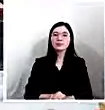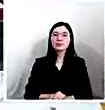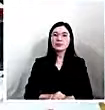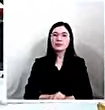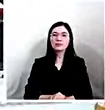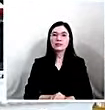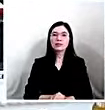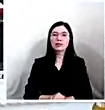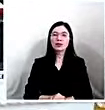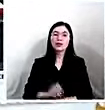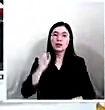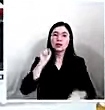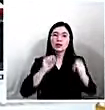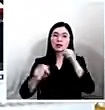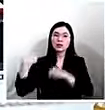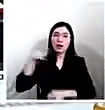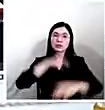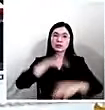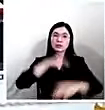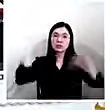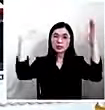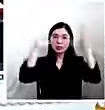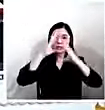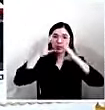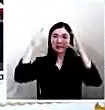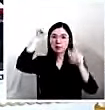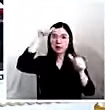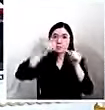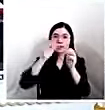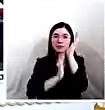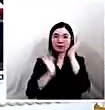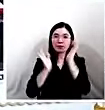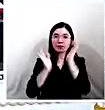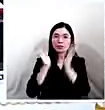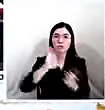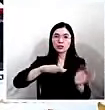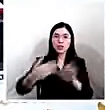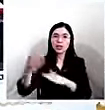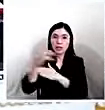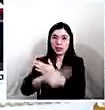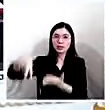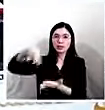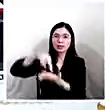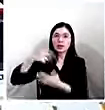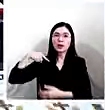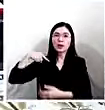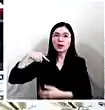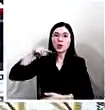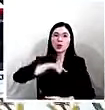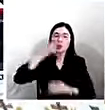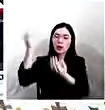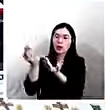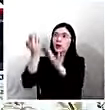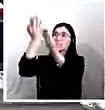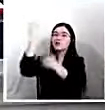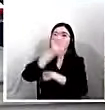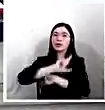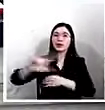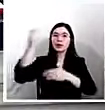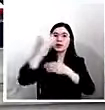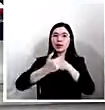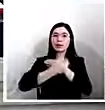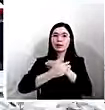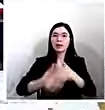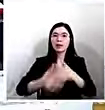again. Therefore, as we celebrate the memorial of his death and resurrection, we offer you, Lord, the bread of life and the chalice